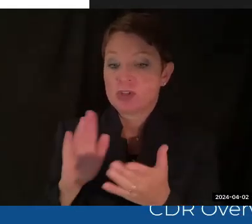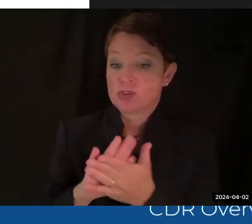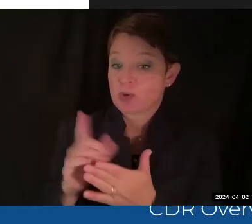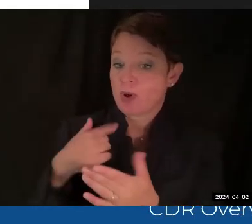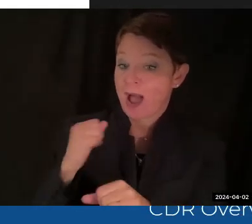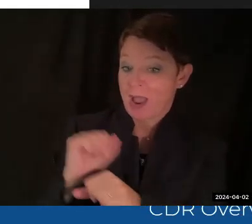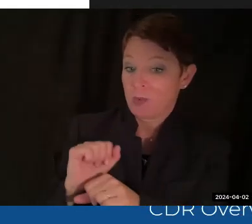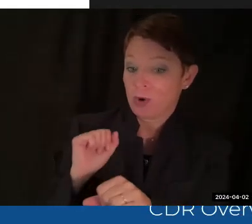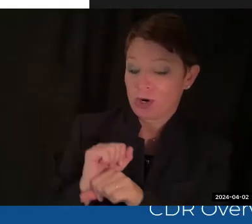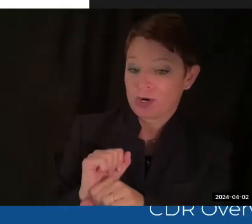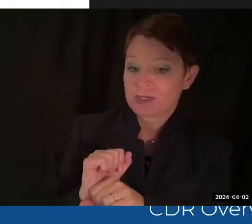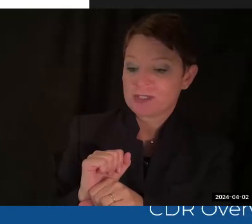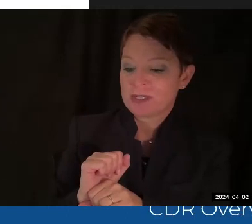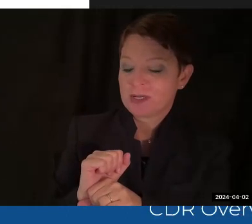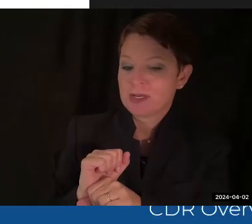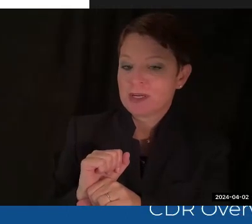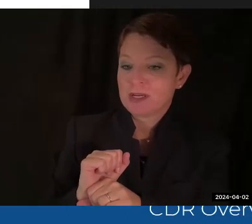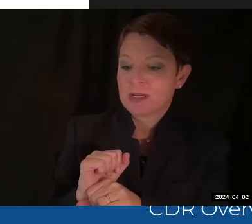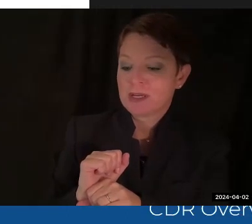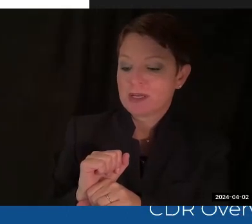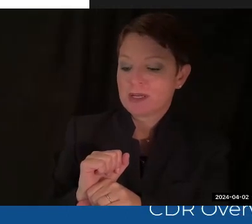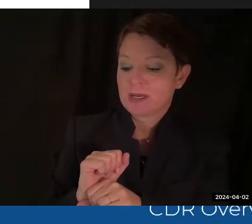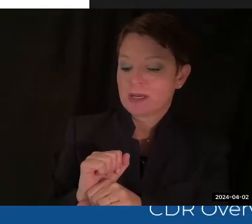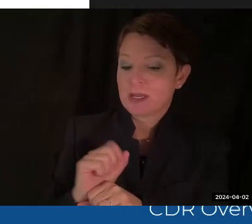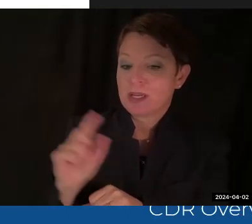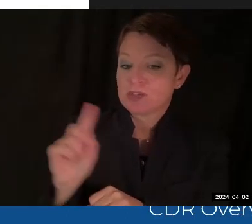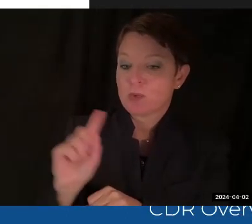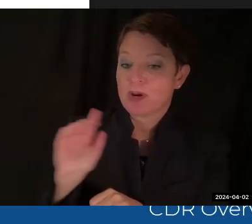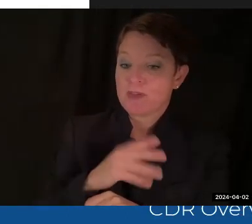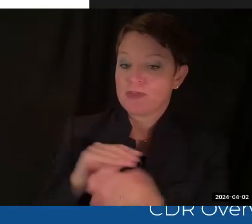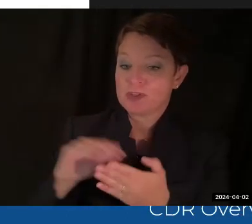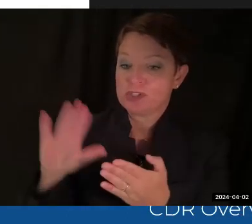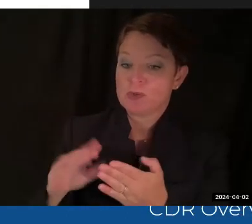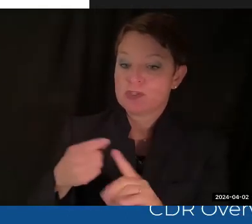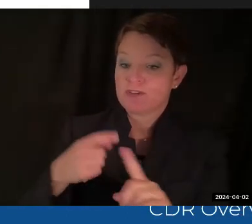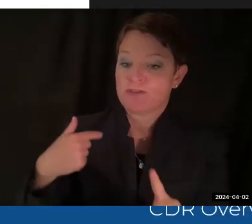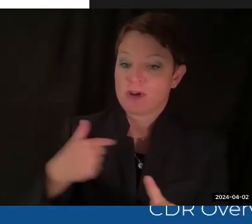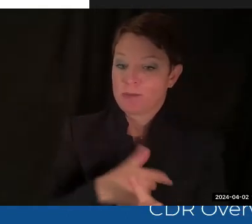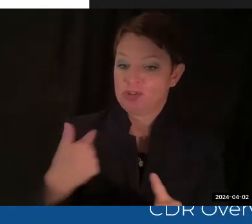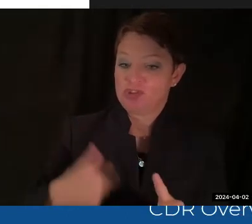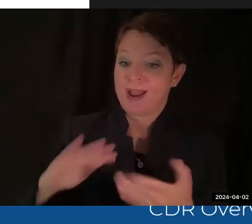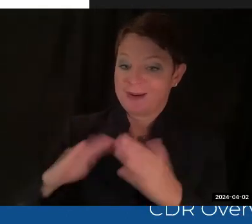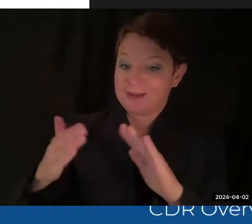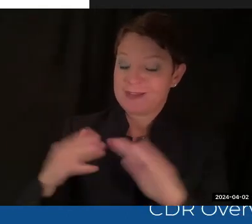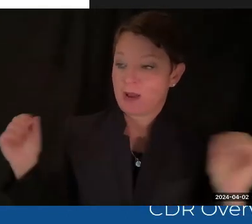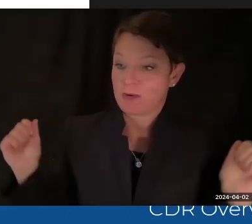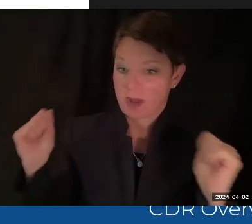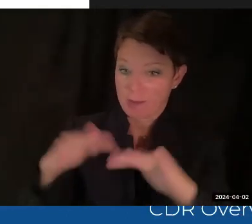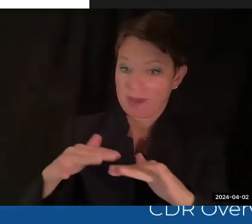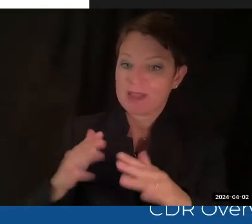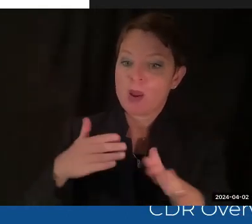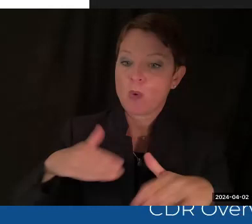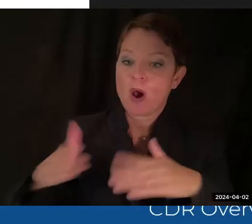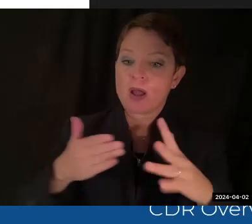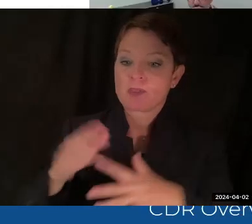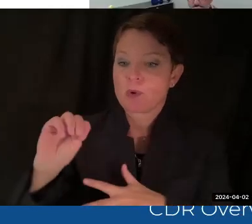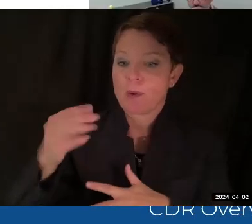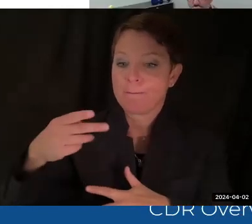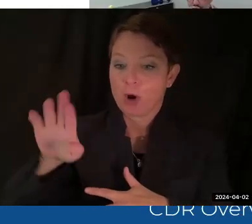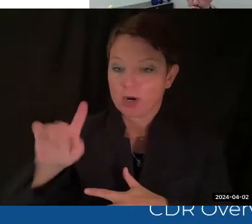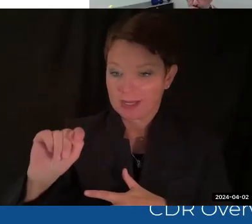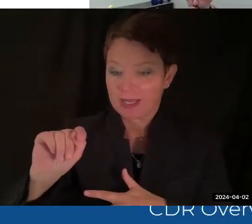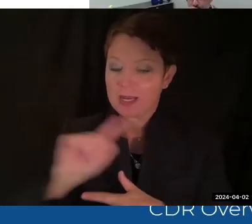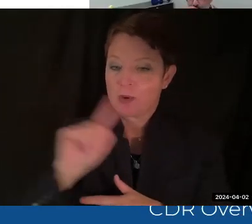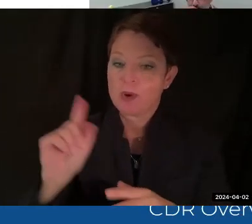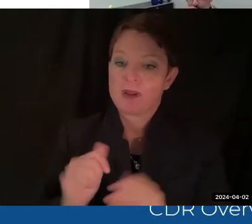worked for is directly where our students were coming from Chinatown, and they would walk through Market and like where